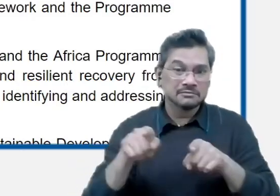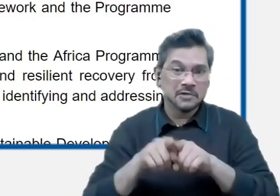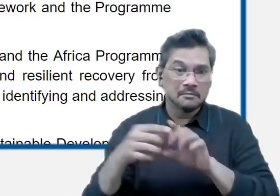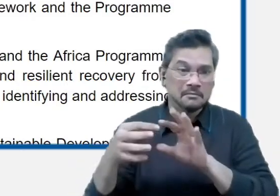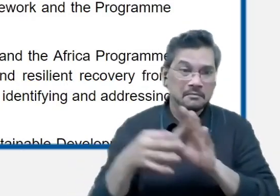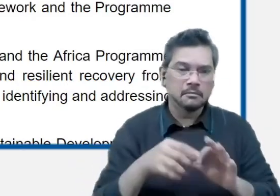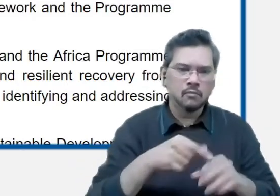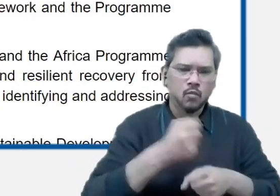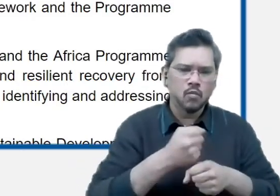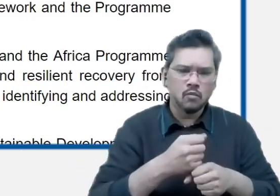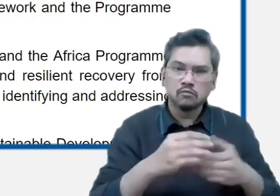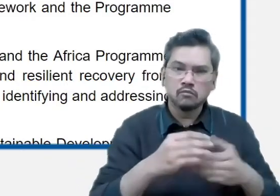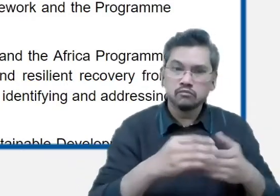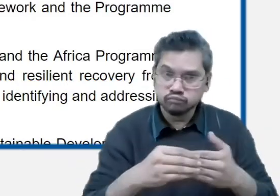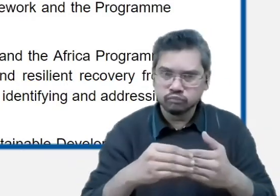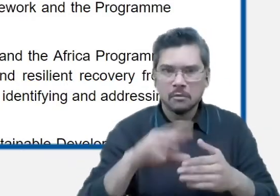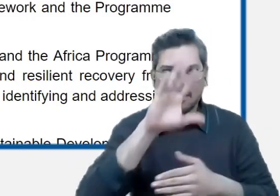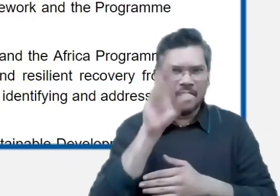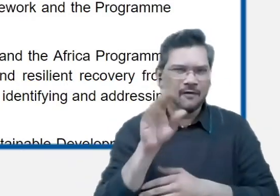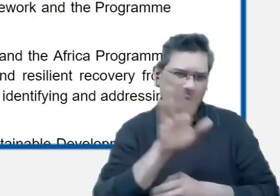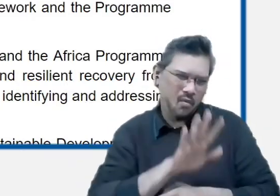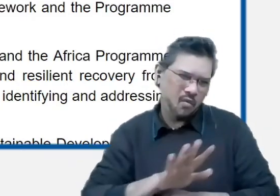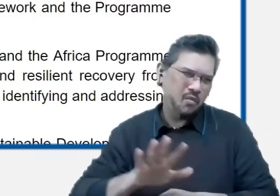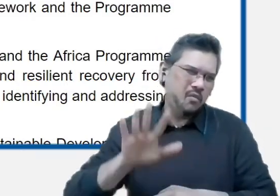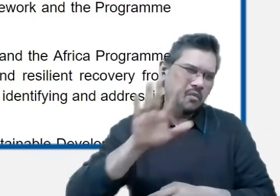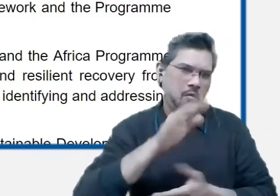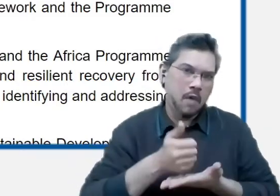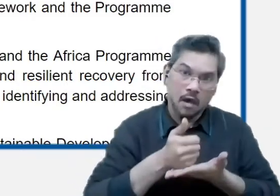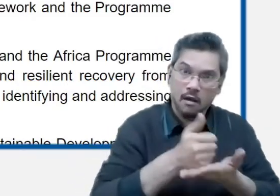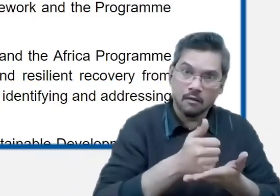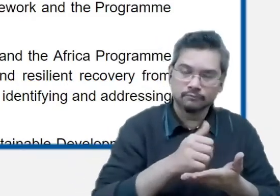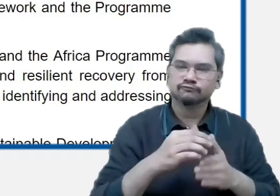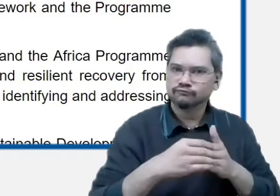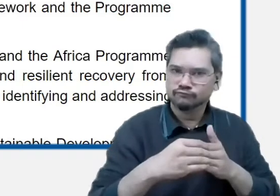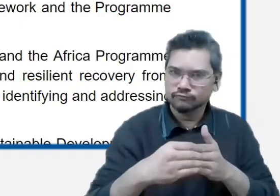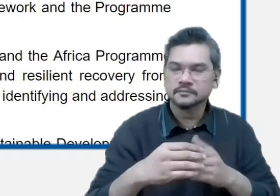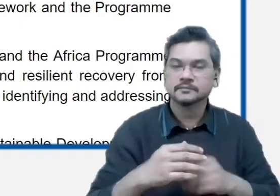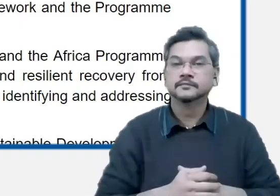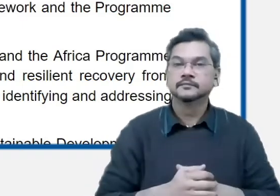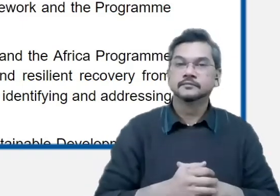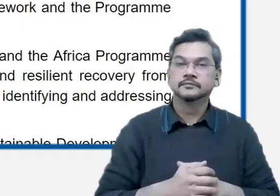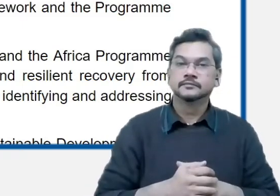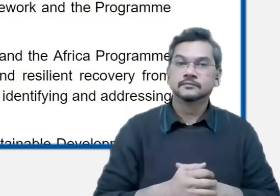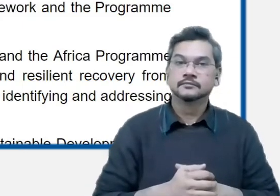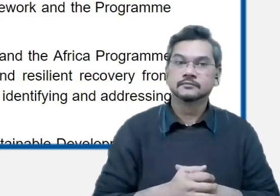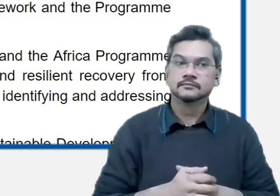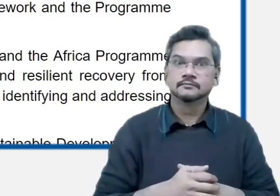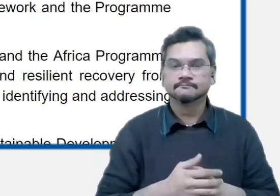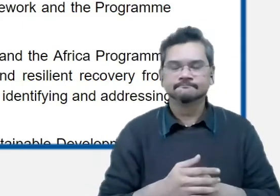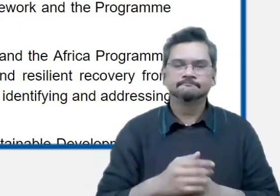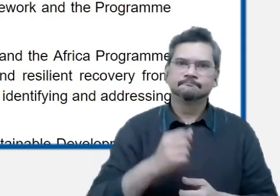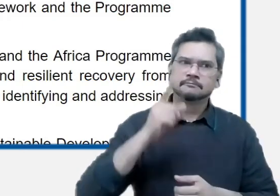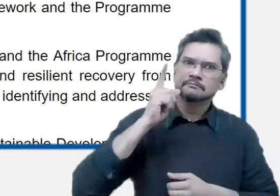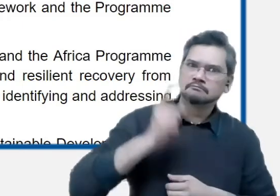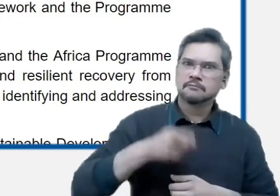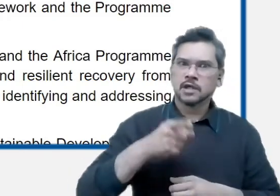Note the importance of ensuring coherence among global, regional, sub-regional, and national